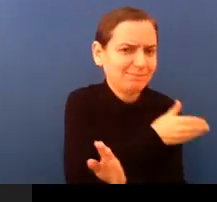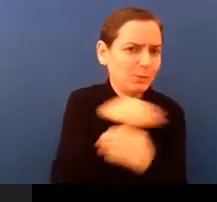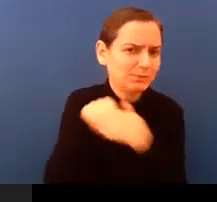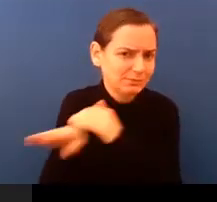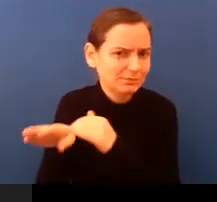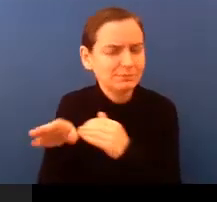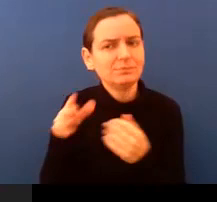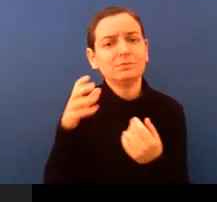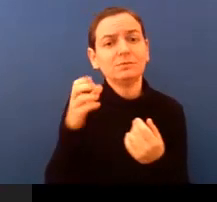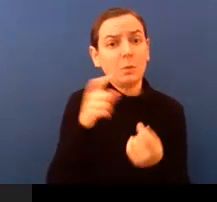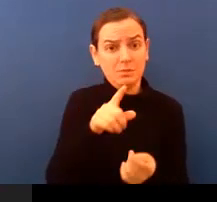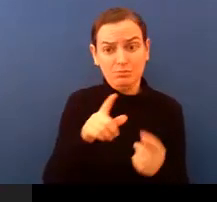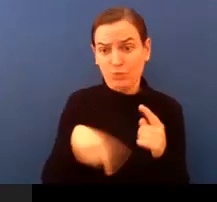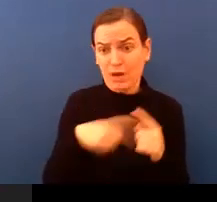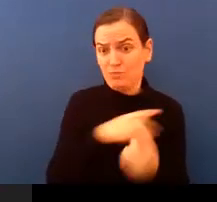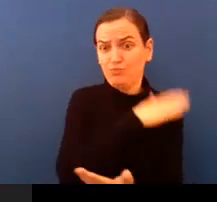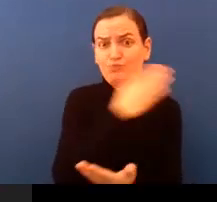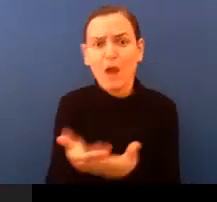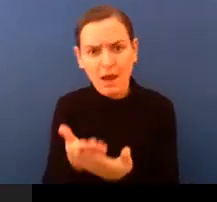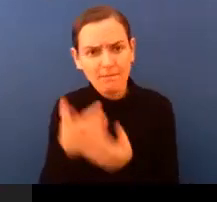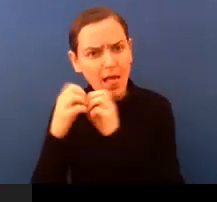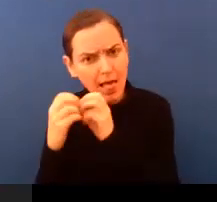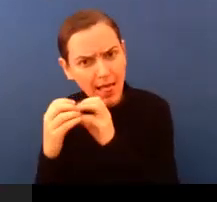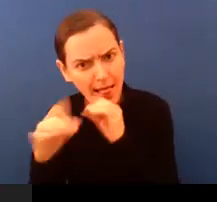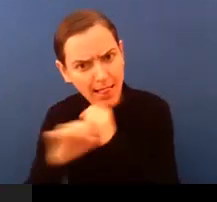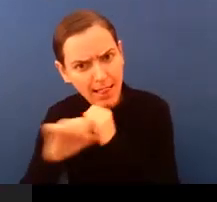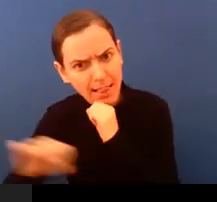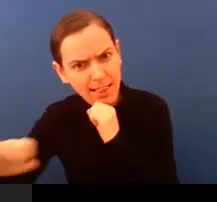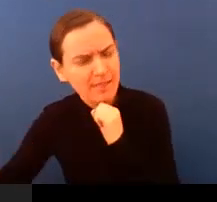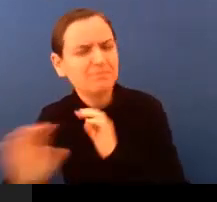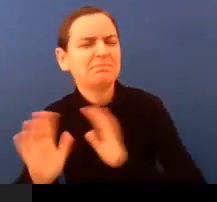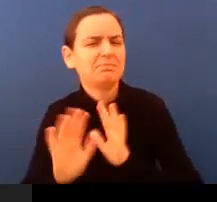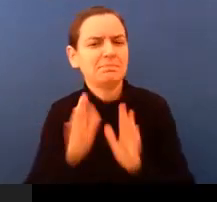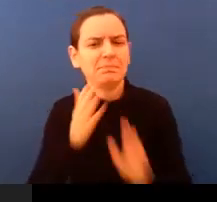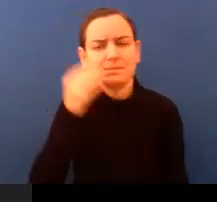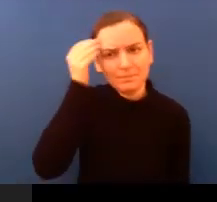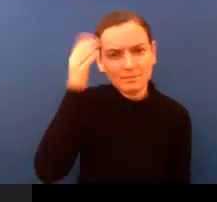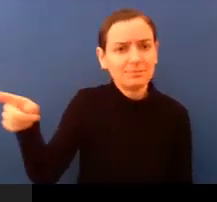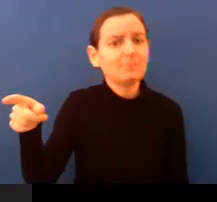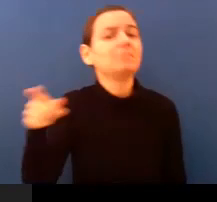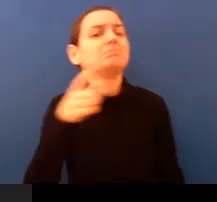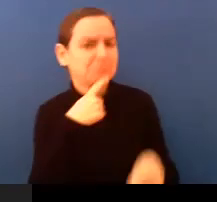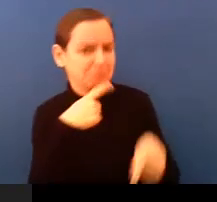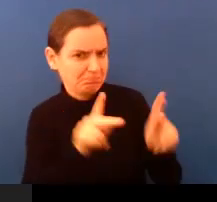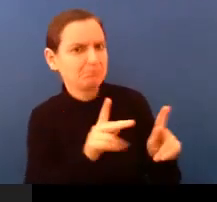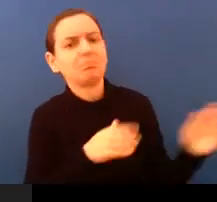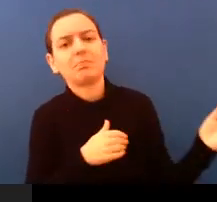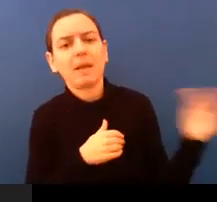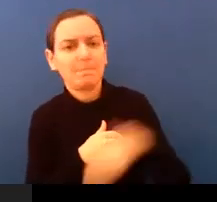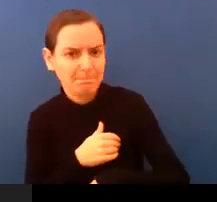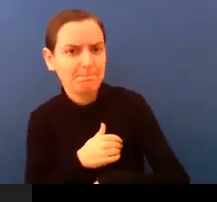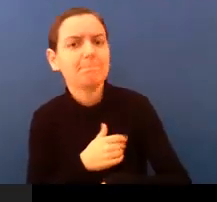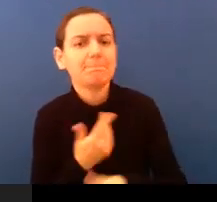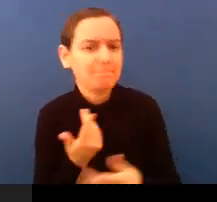or a restaurant or any place that you go have a no pet policy, a